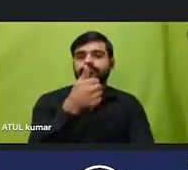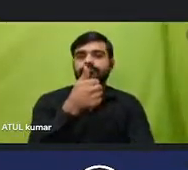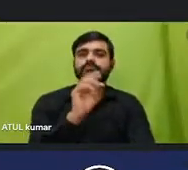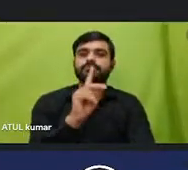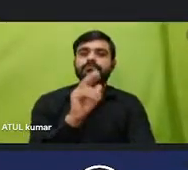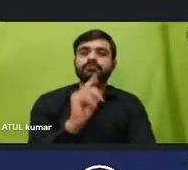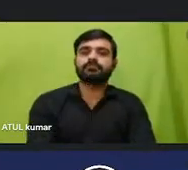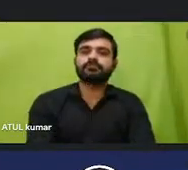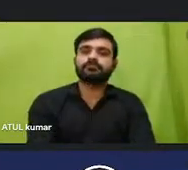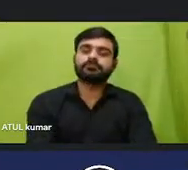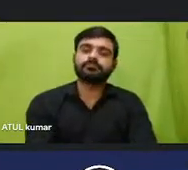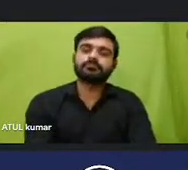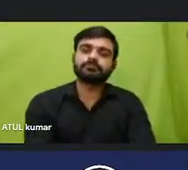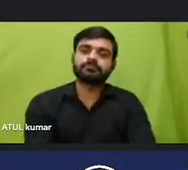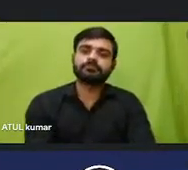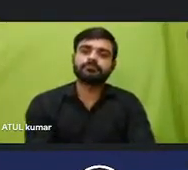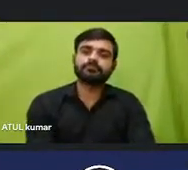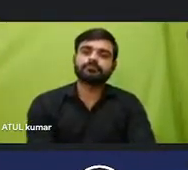ma'am.